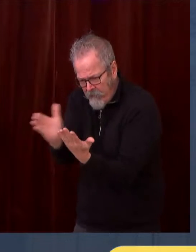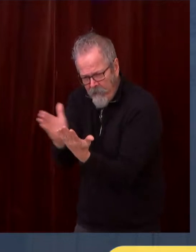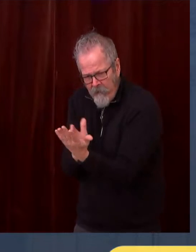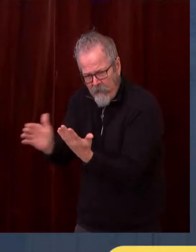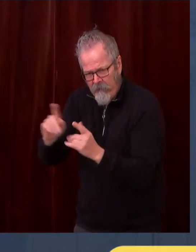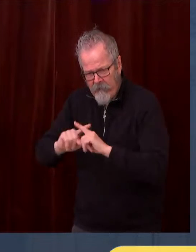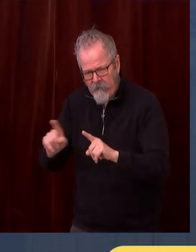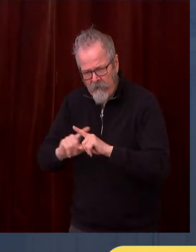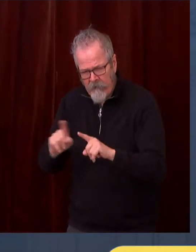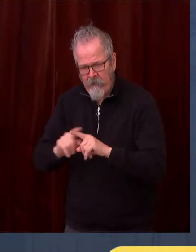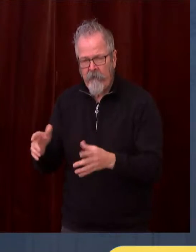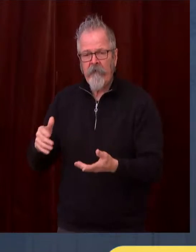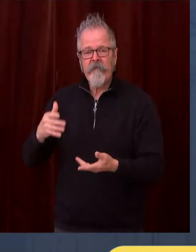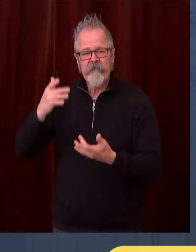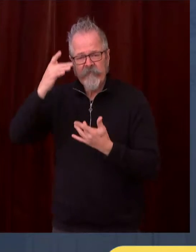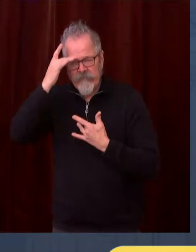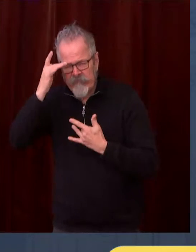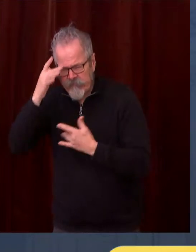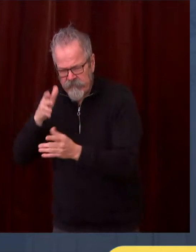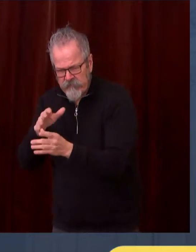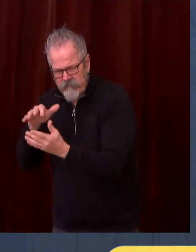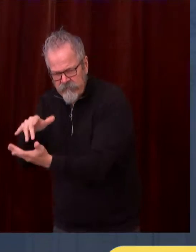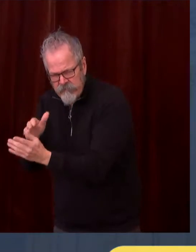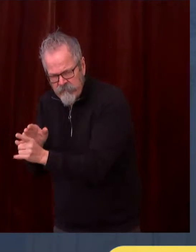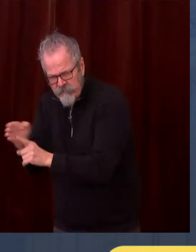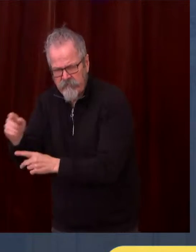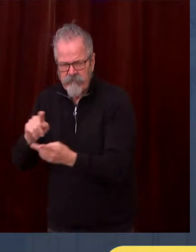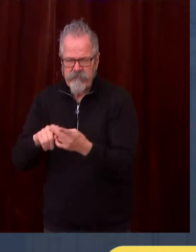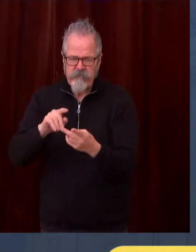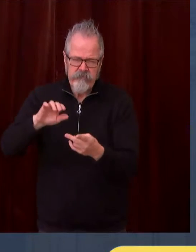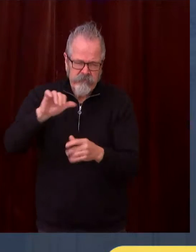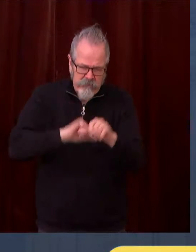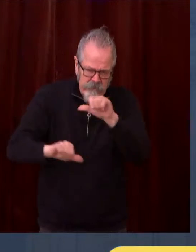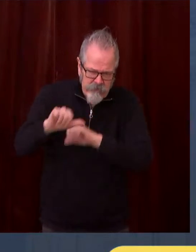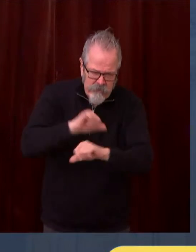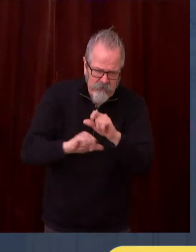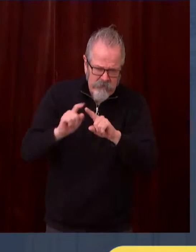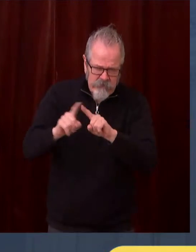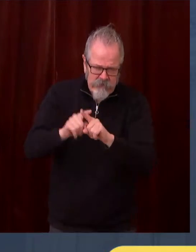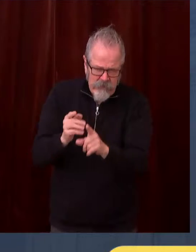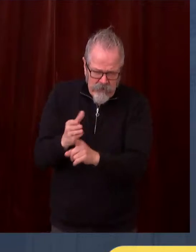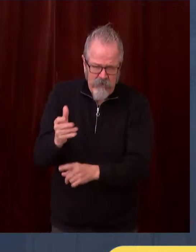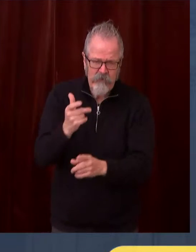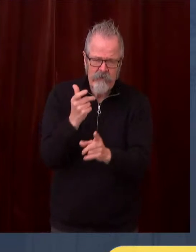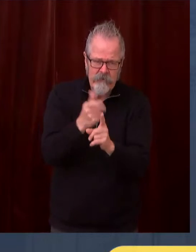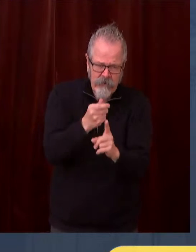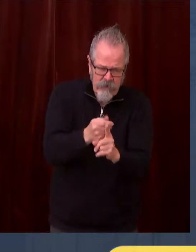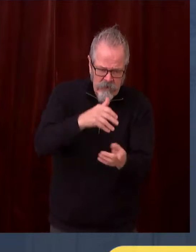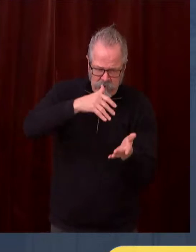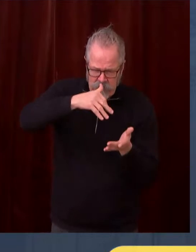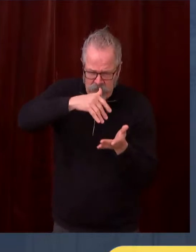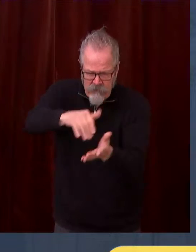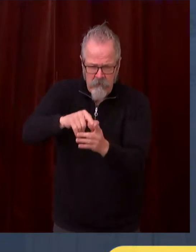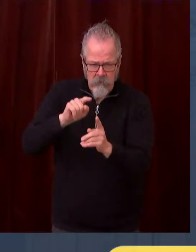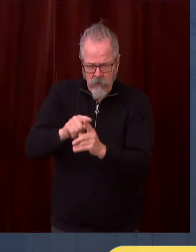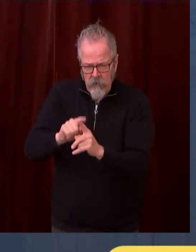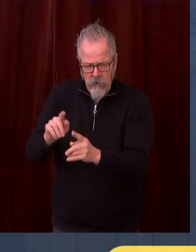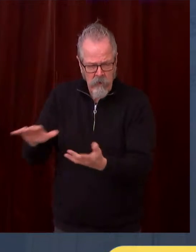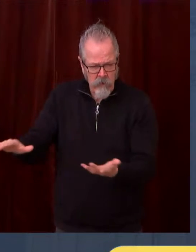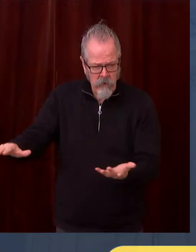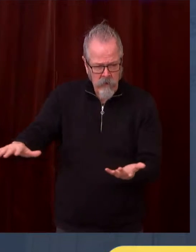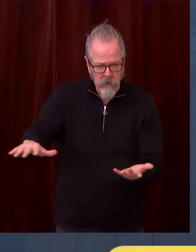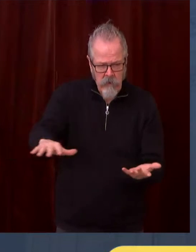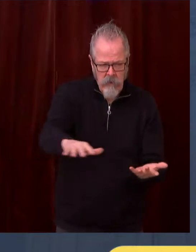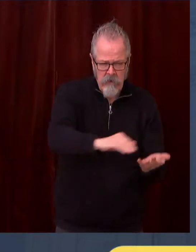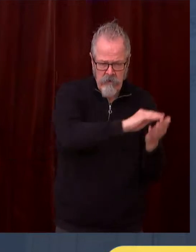and we appreciate their efforts. So they communicated this recommendation to me and the other governors of these states this morning, and